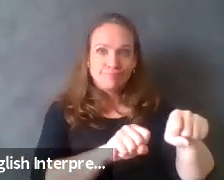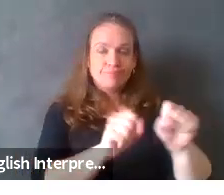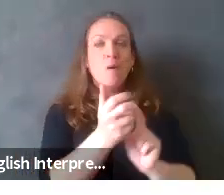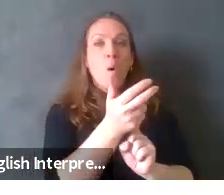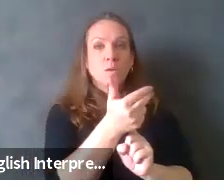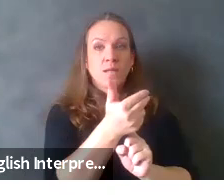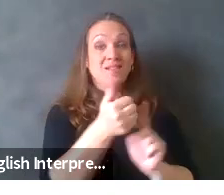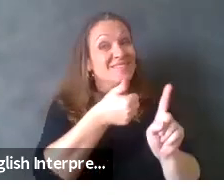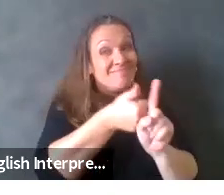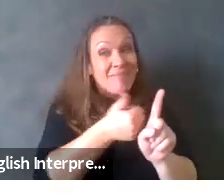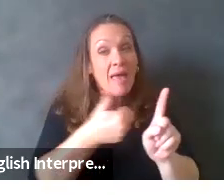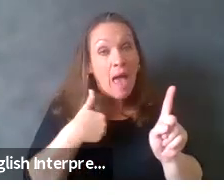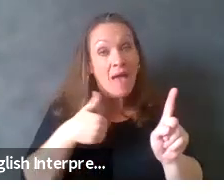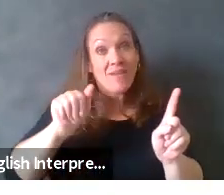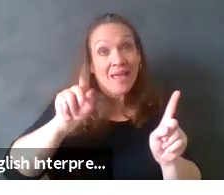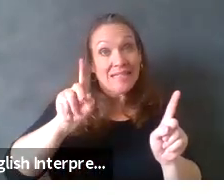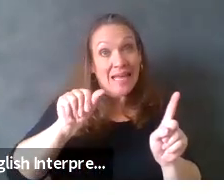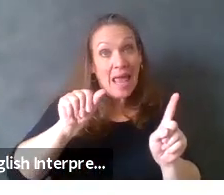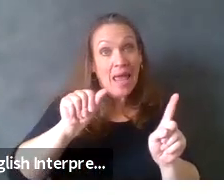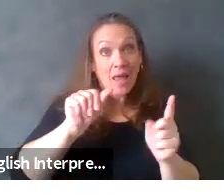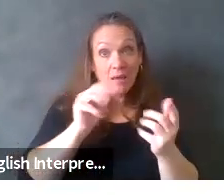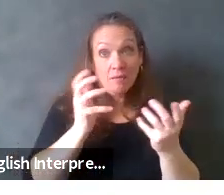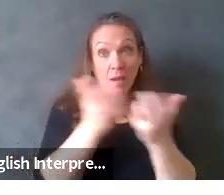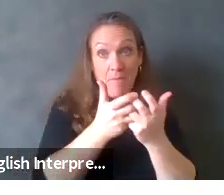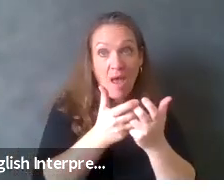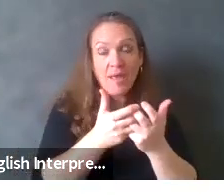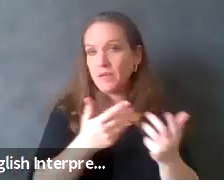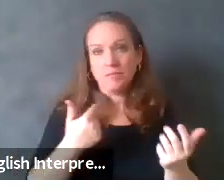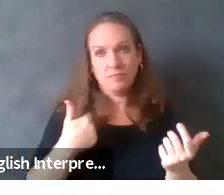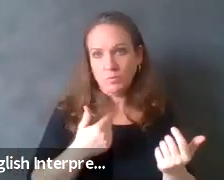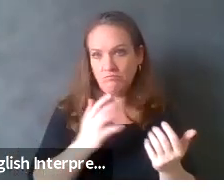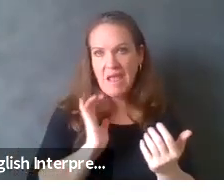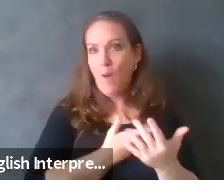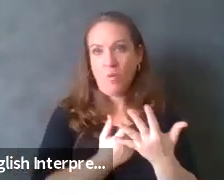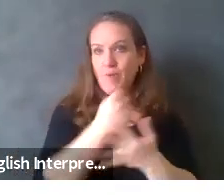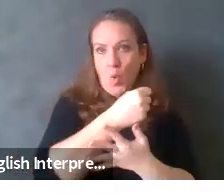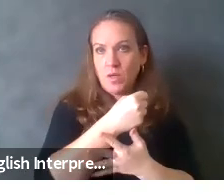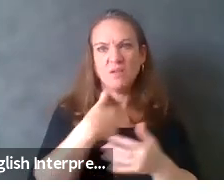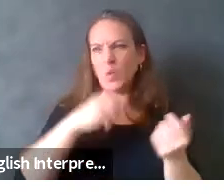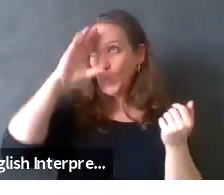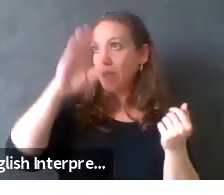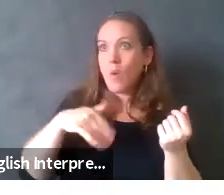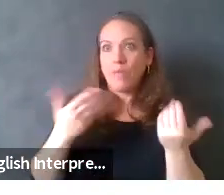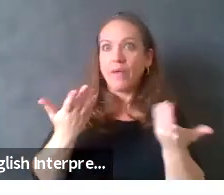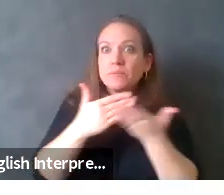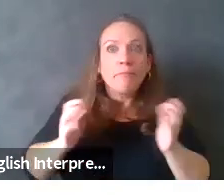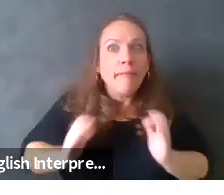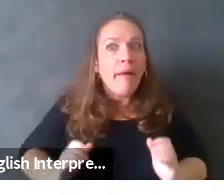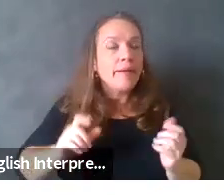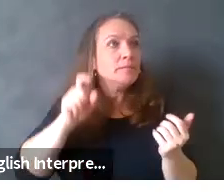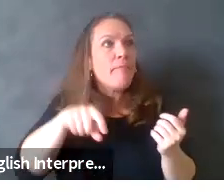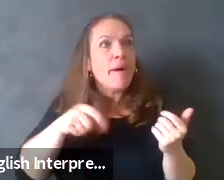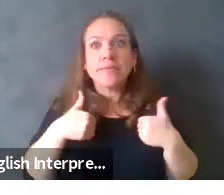ADA compliant rooms is a priority. We are well aware that we will have clients that will need to have